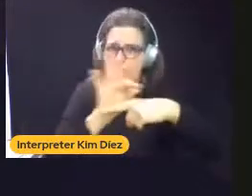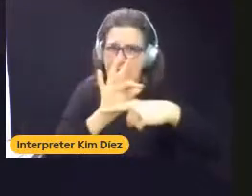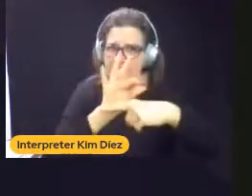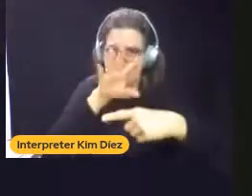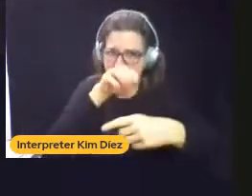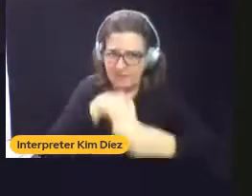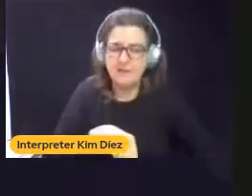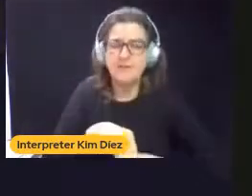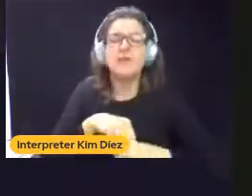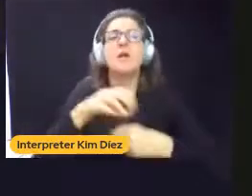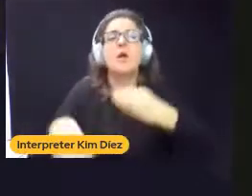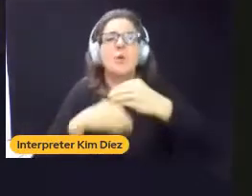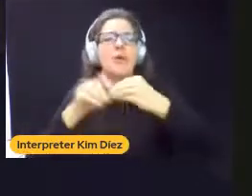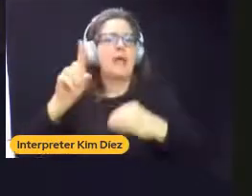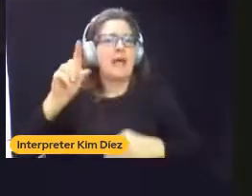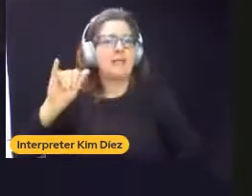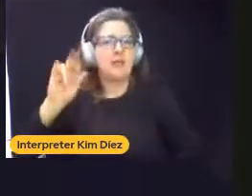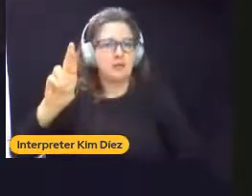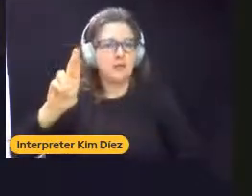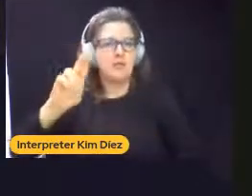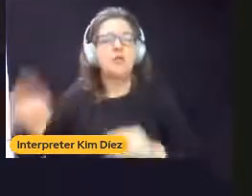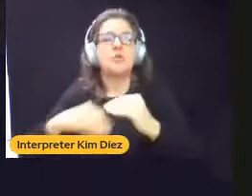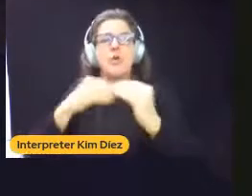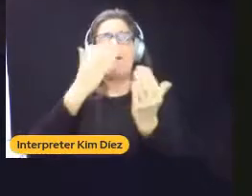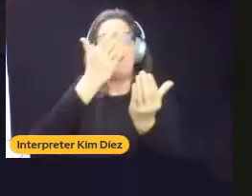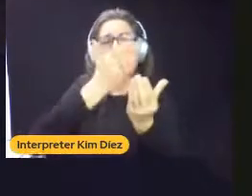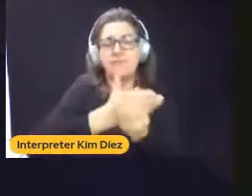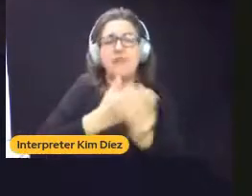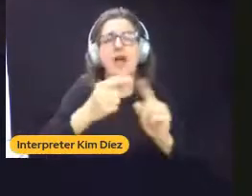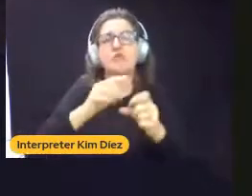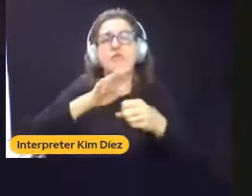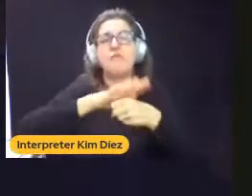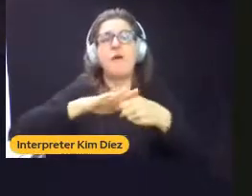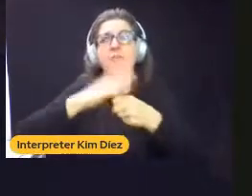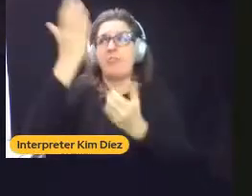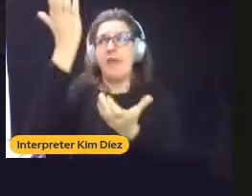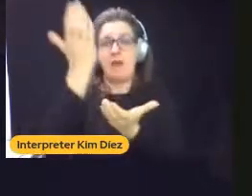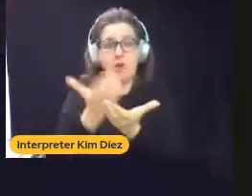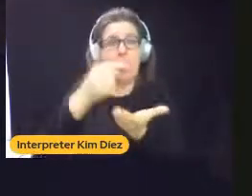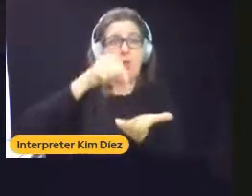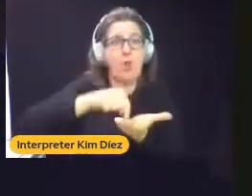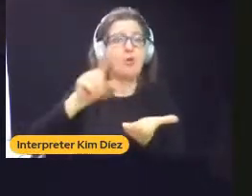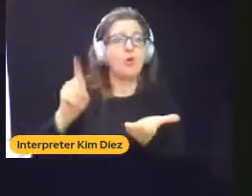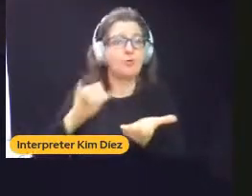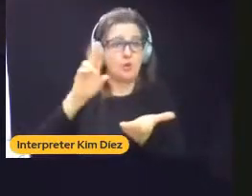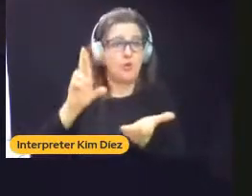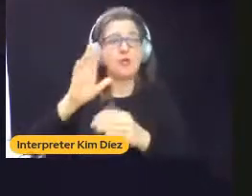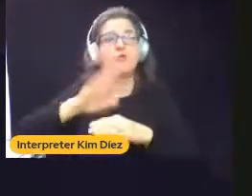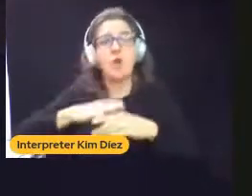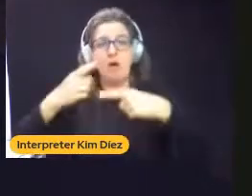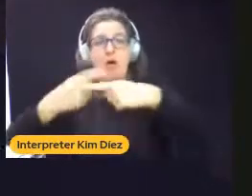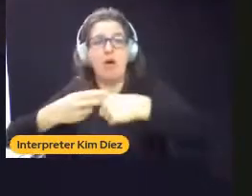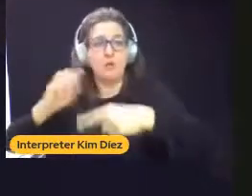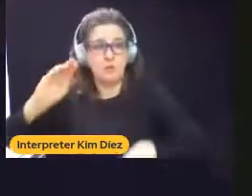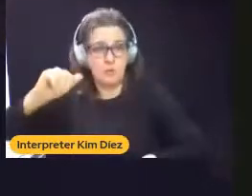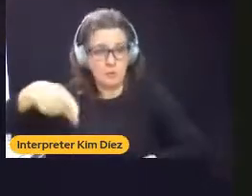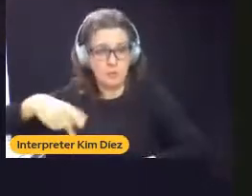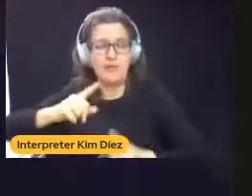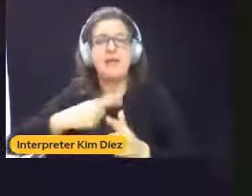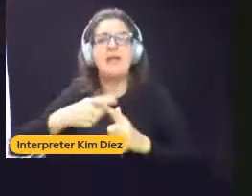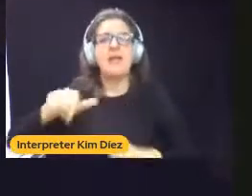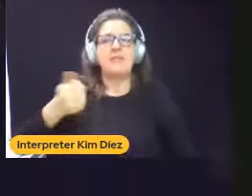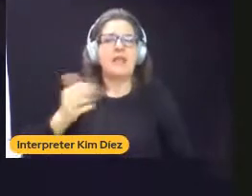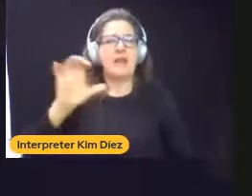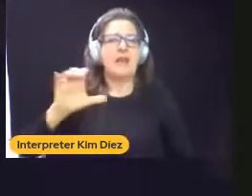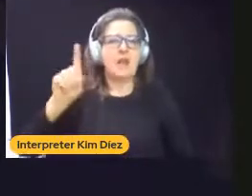directory. So it adds files from a local directory into the config map. Then another cdk8s plus construct